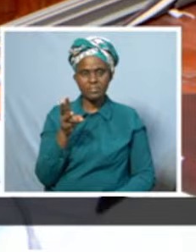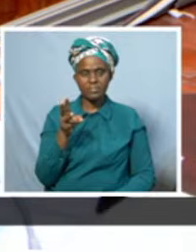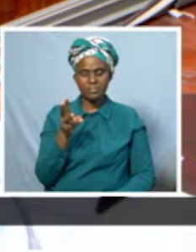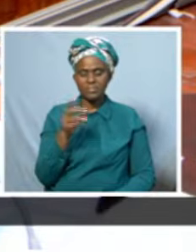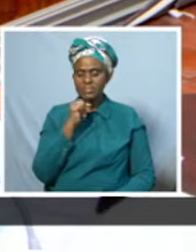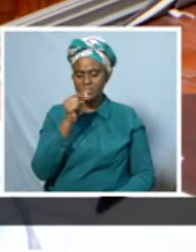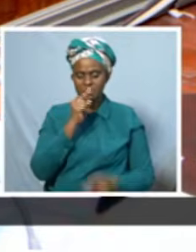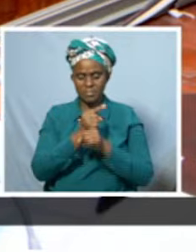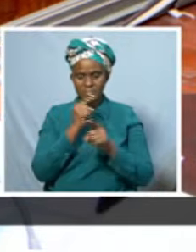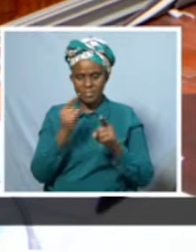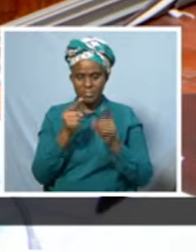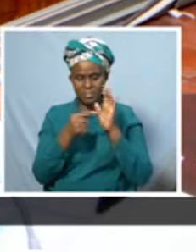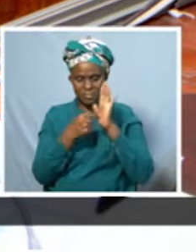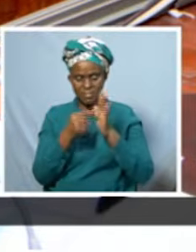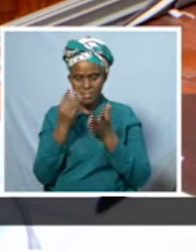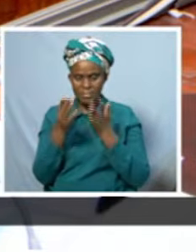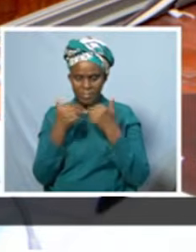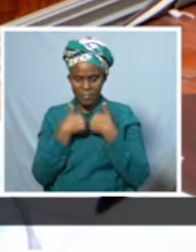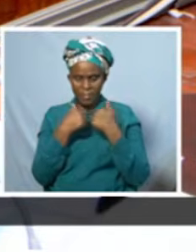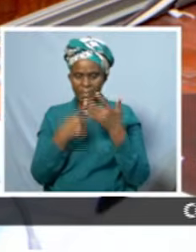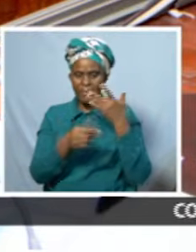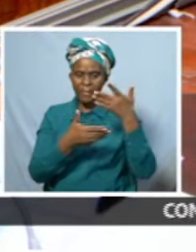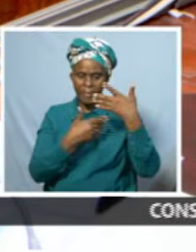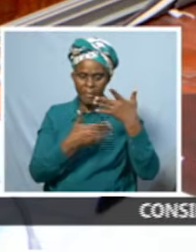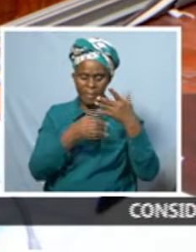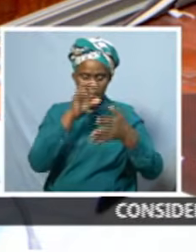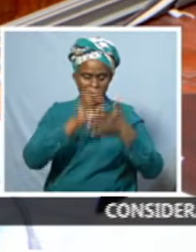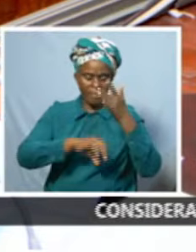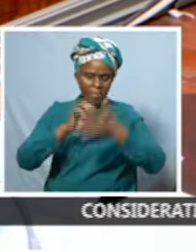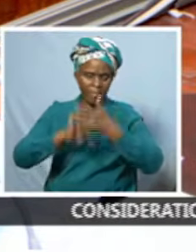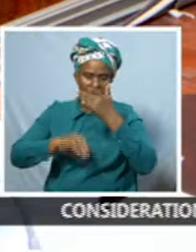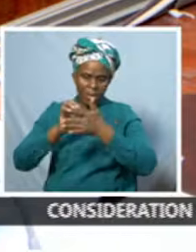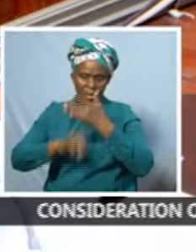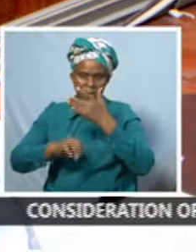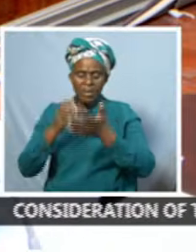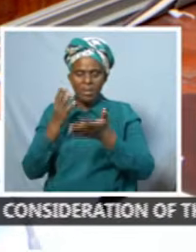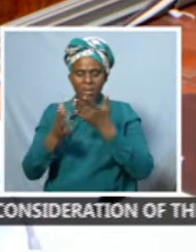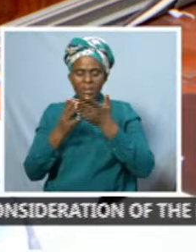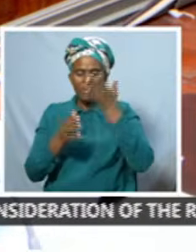are not just preferred, maybe they have their documents removed, they get...